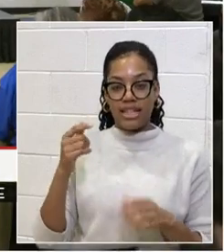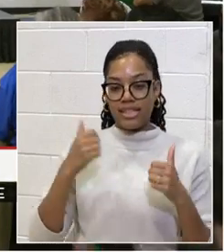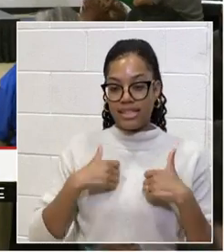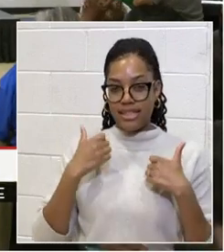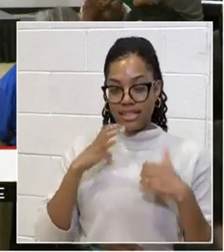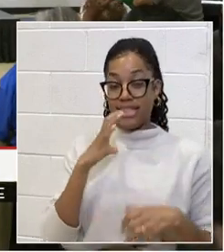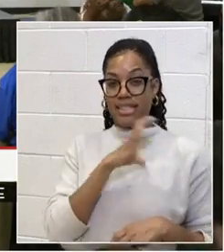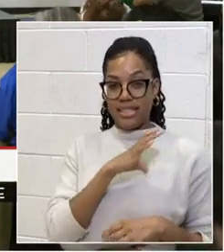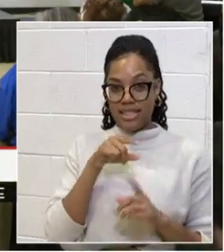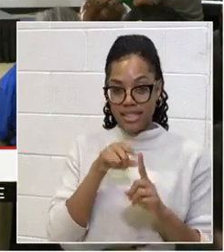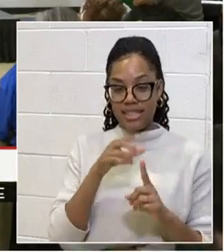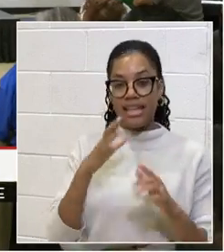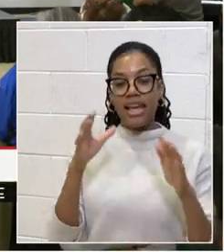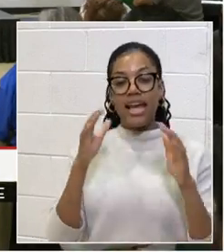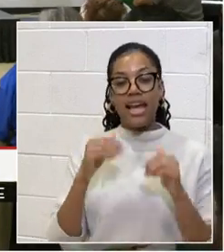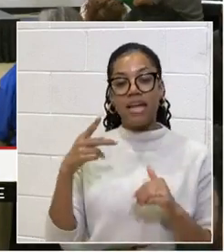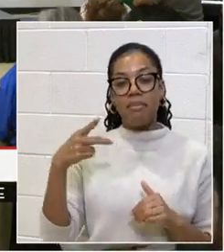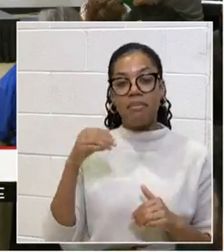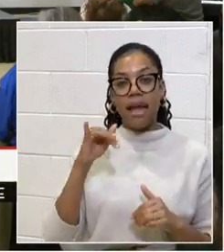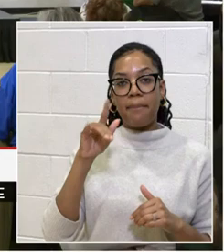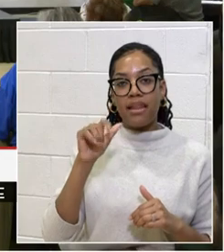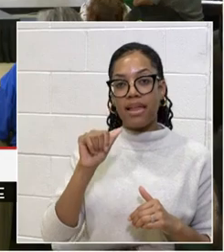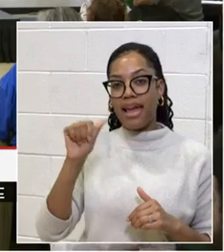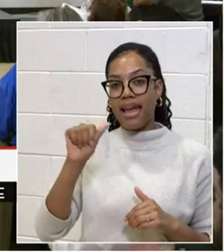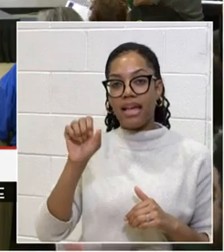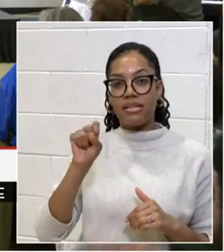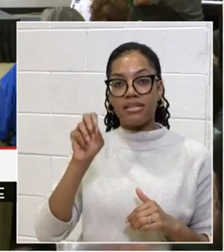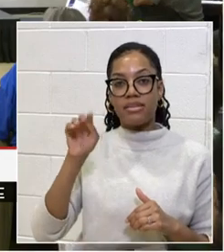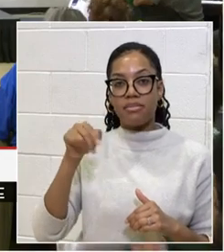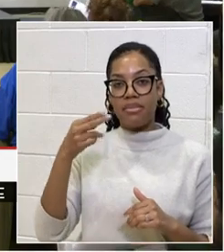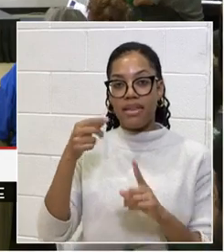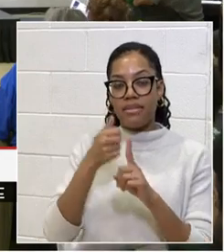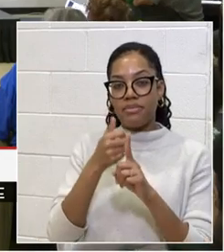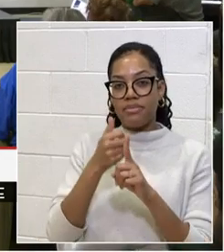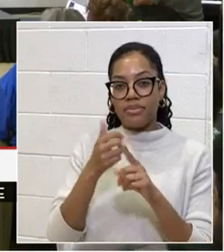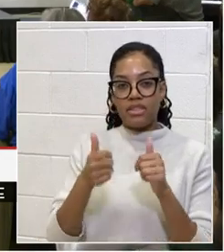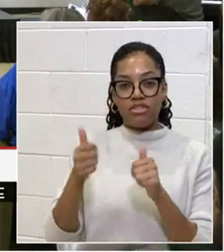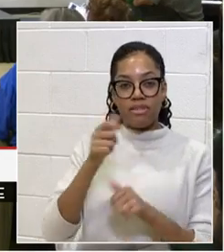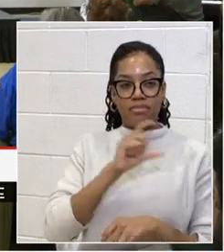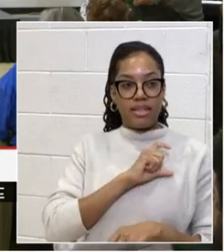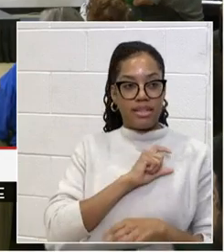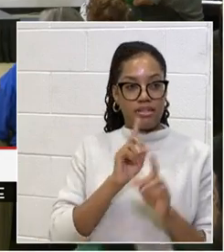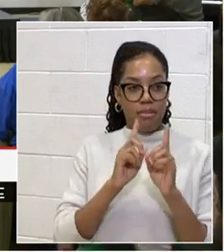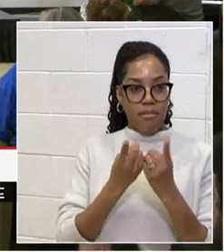and Pamela A. Smith, the Chief of the Metropolitan Police Department.